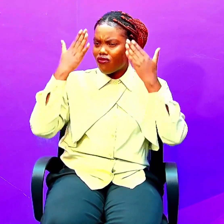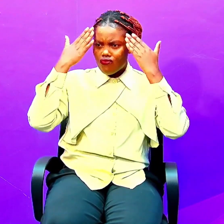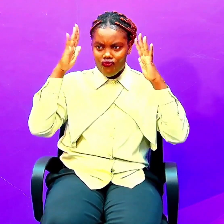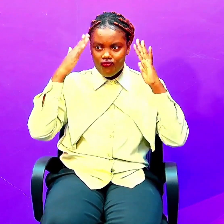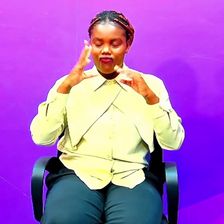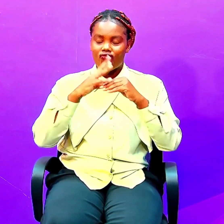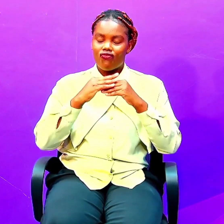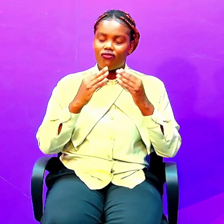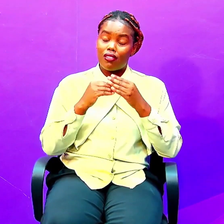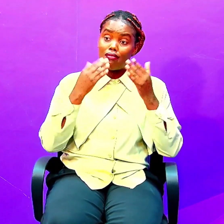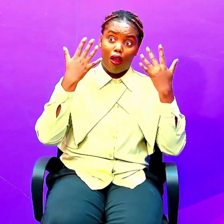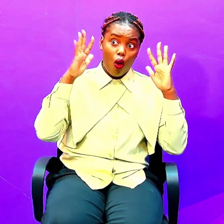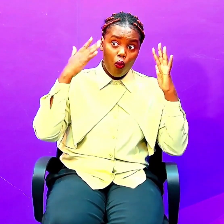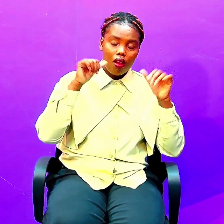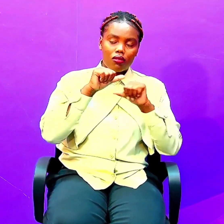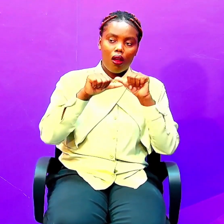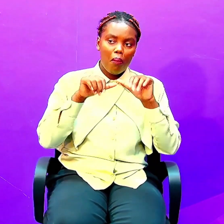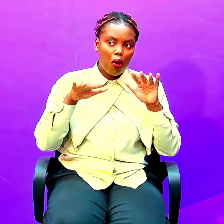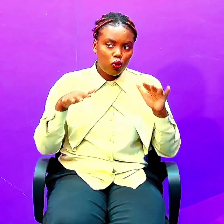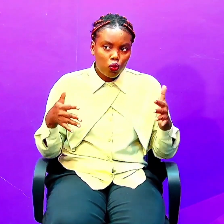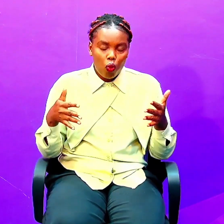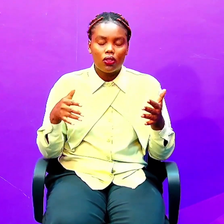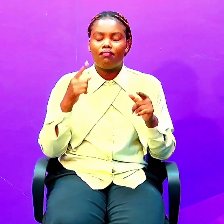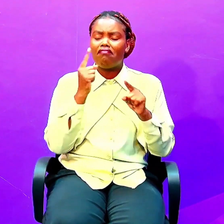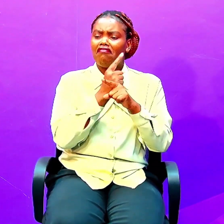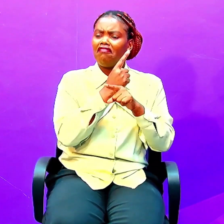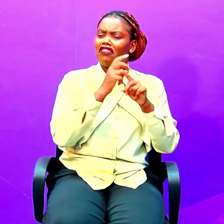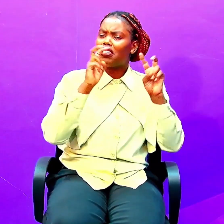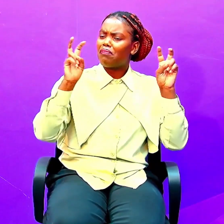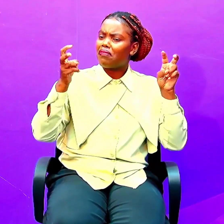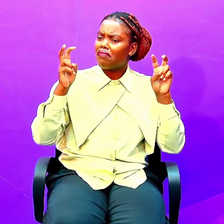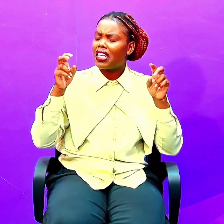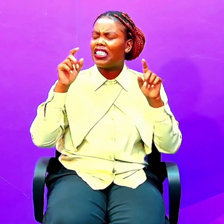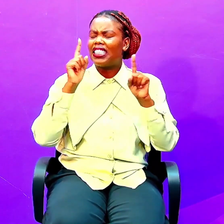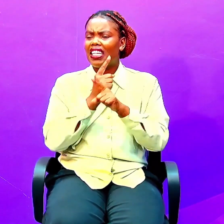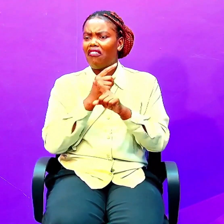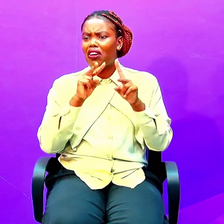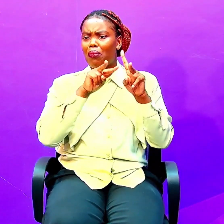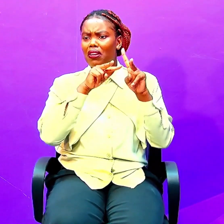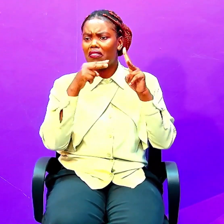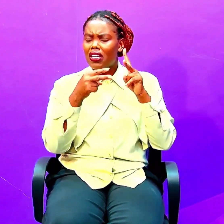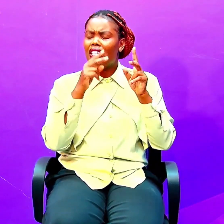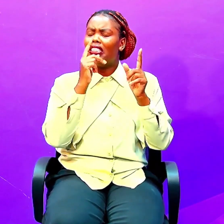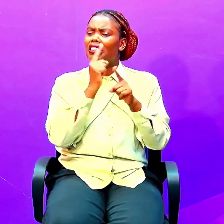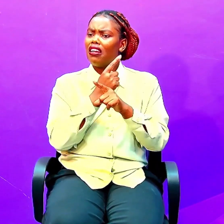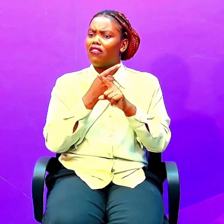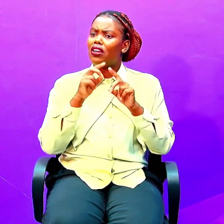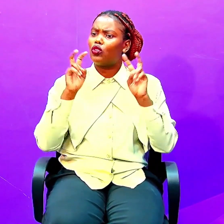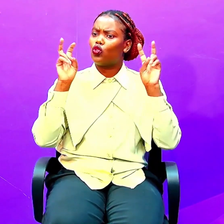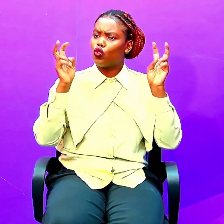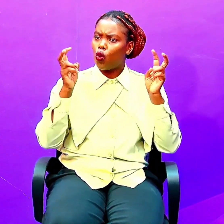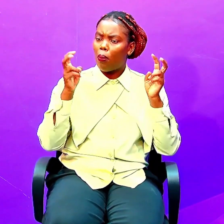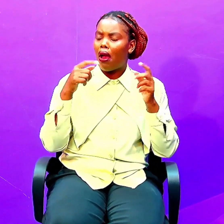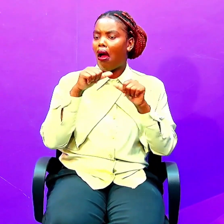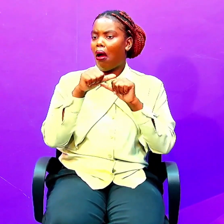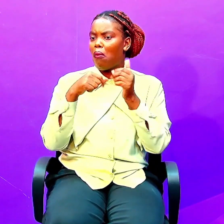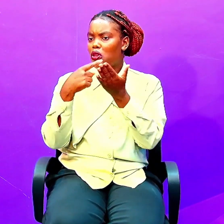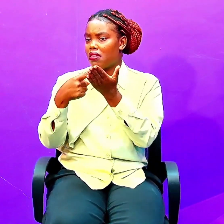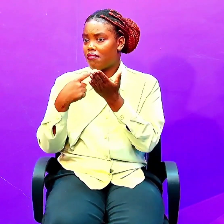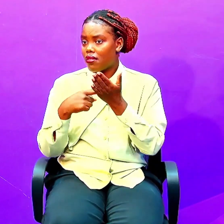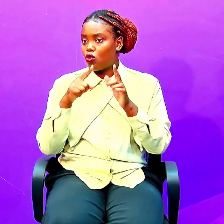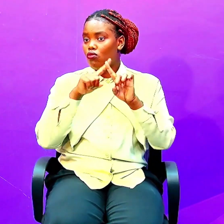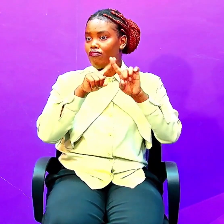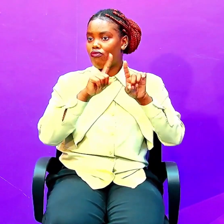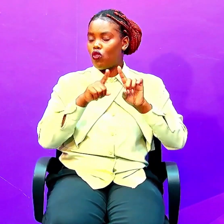sure that we create awareness about different topics and different issues, different